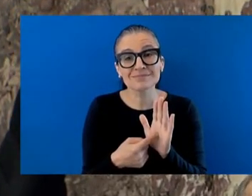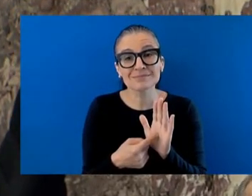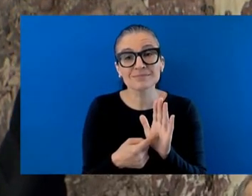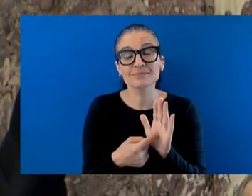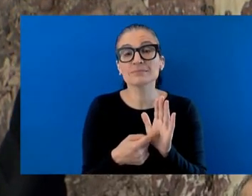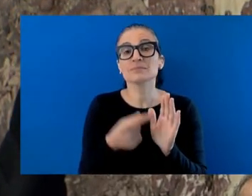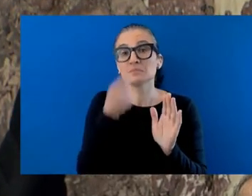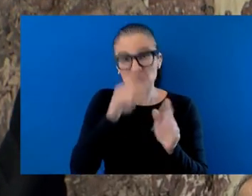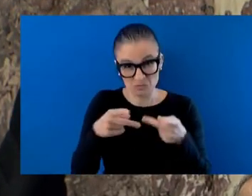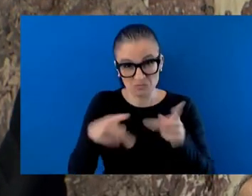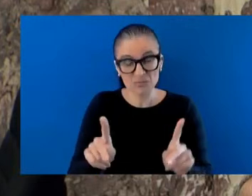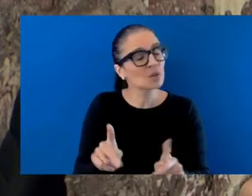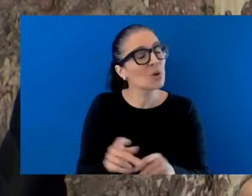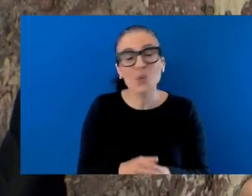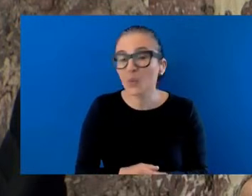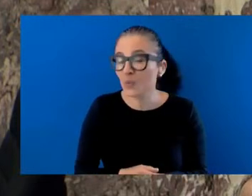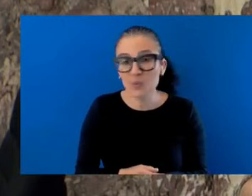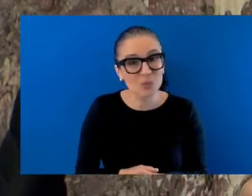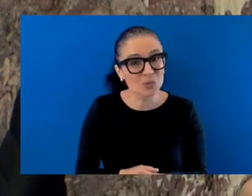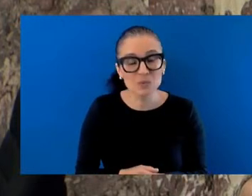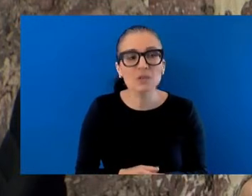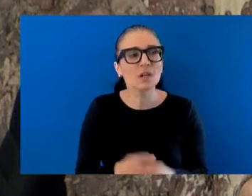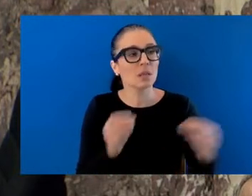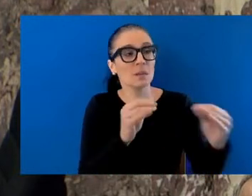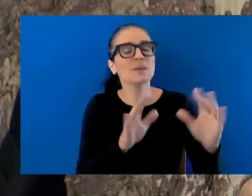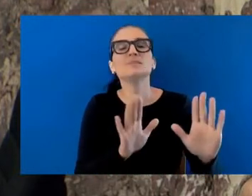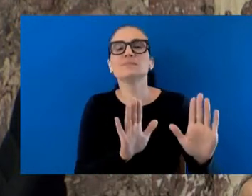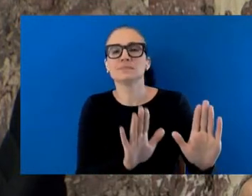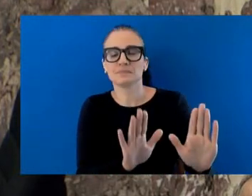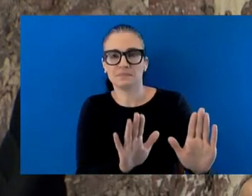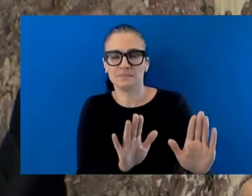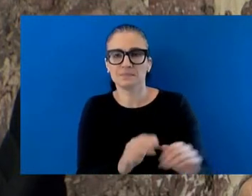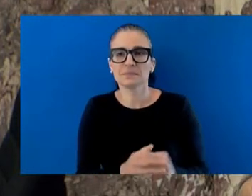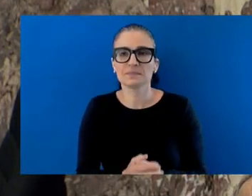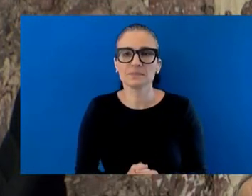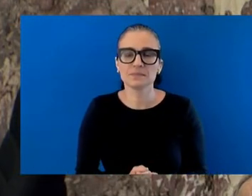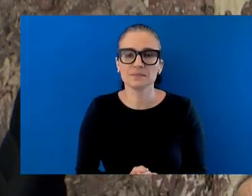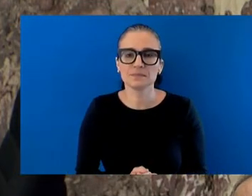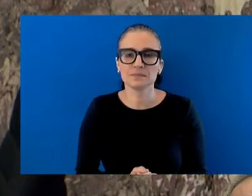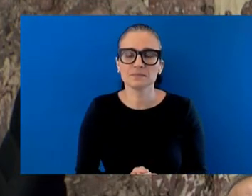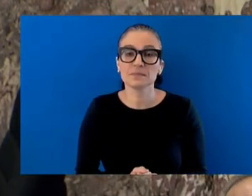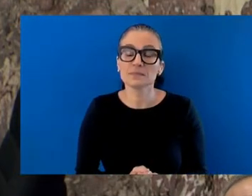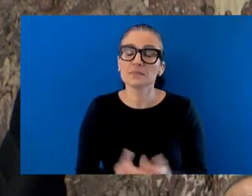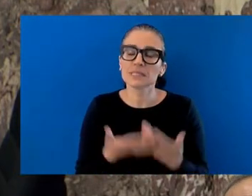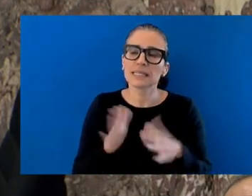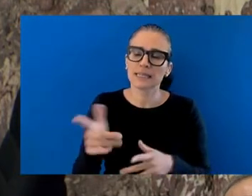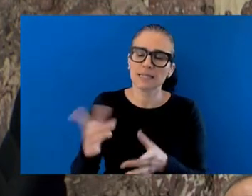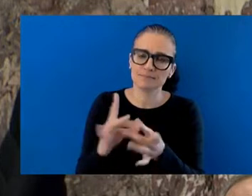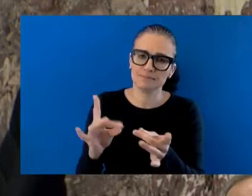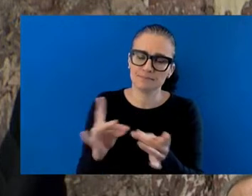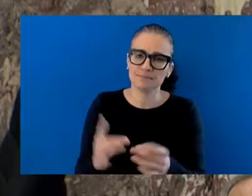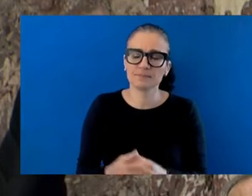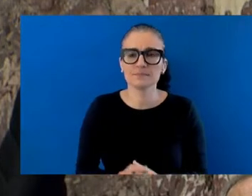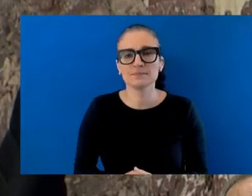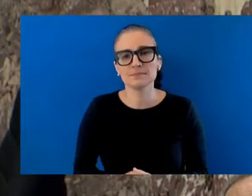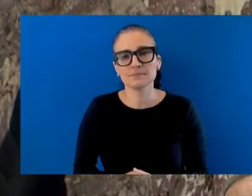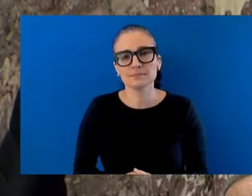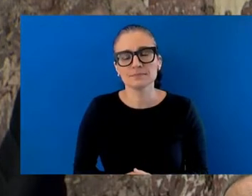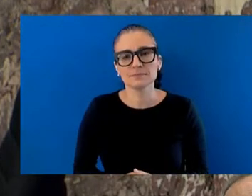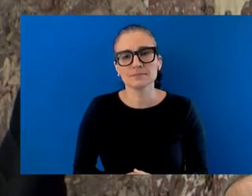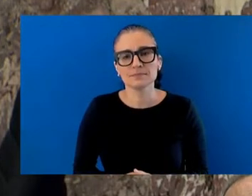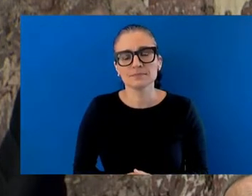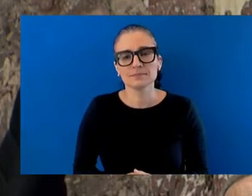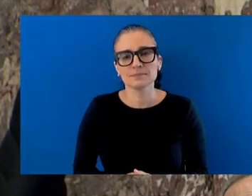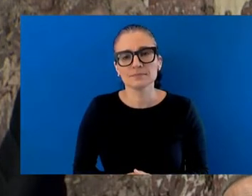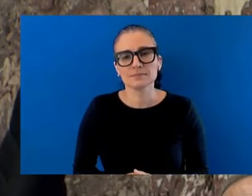Members, wait. Please cut. Let the Minister finish it. Minister? Honourable Speaker, the policy of Northern